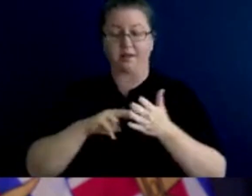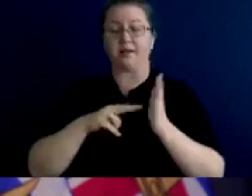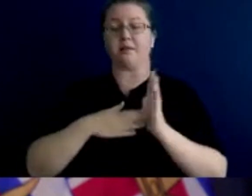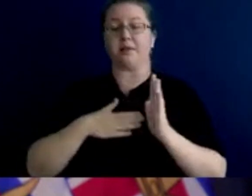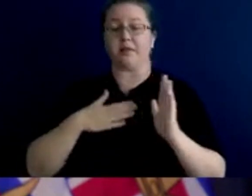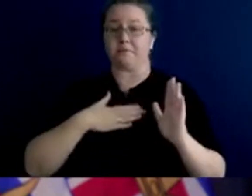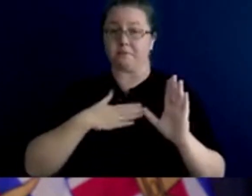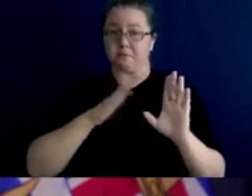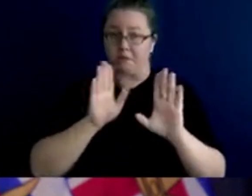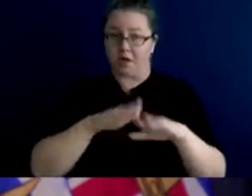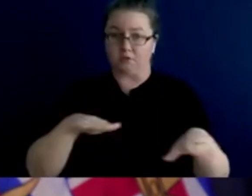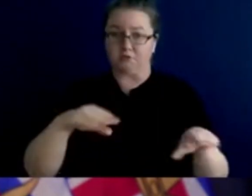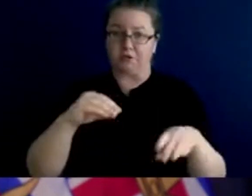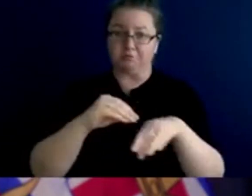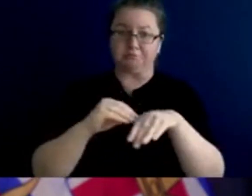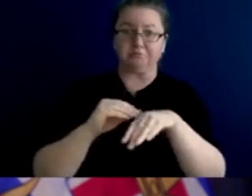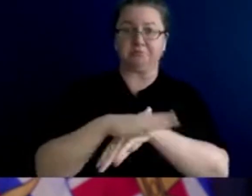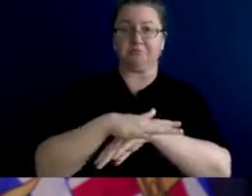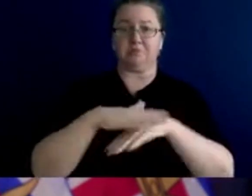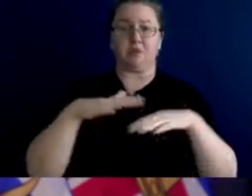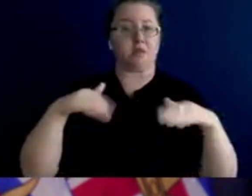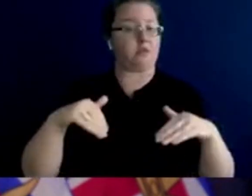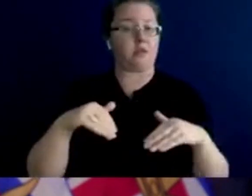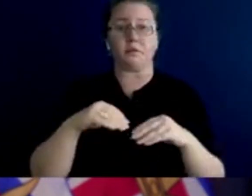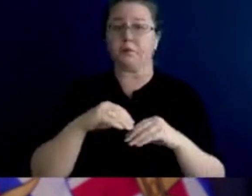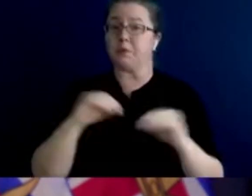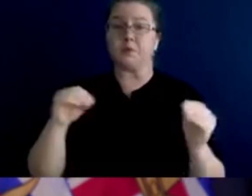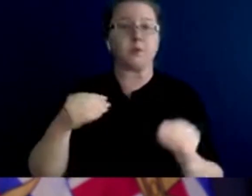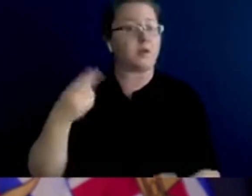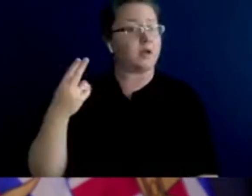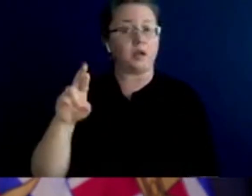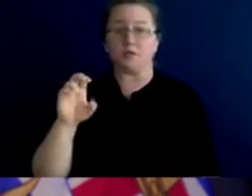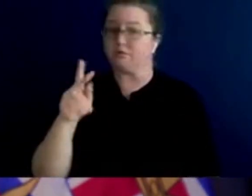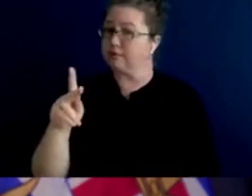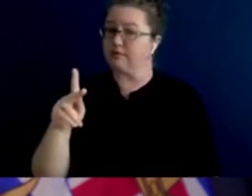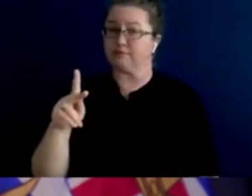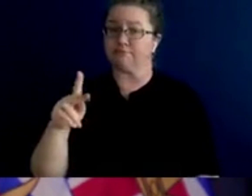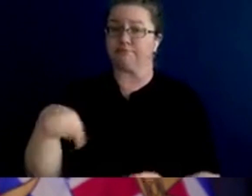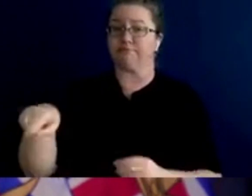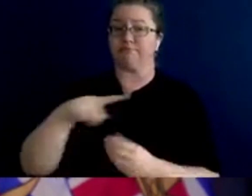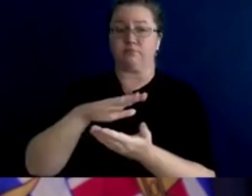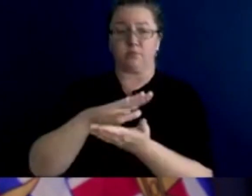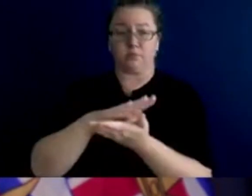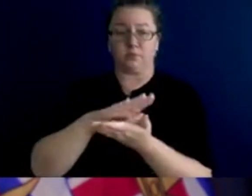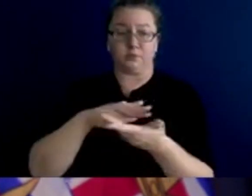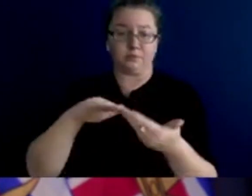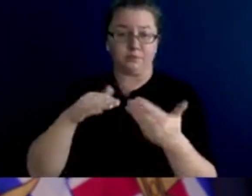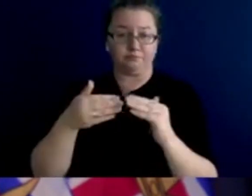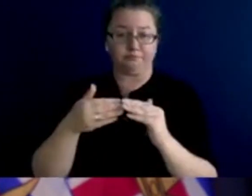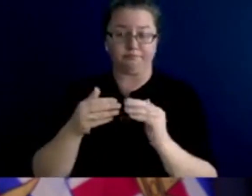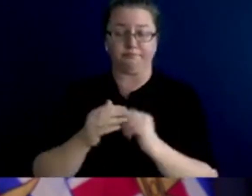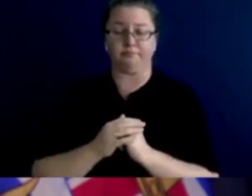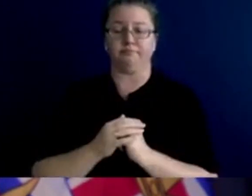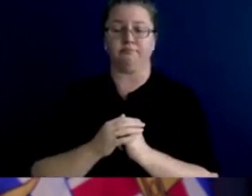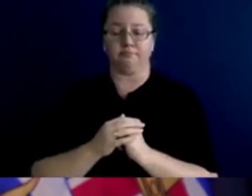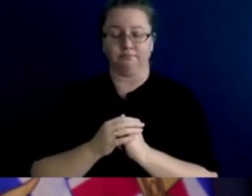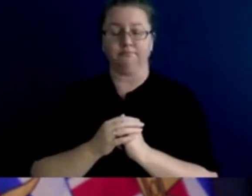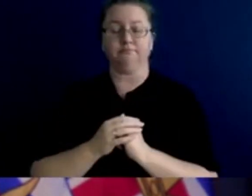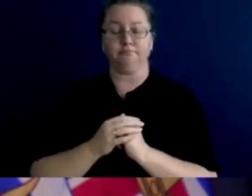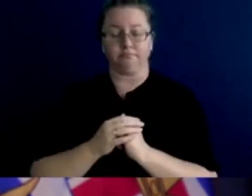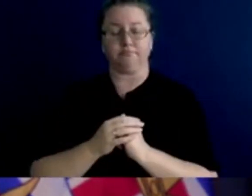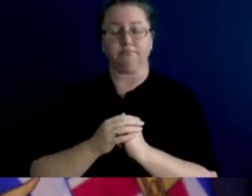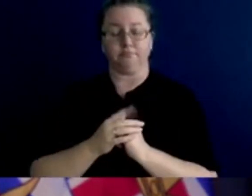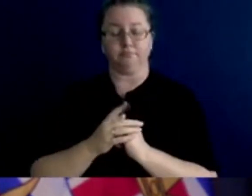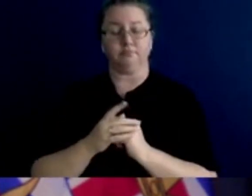is important. It's important because it provides public information that helps you understand what is happening in our